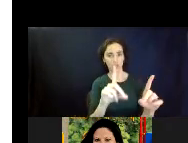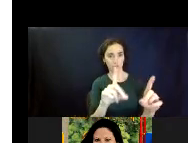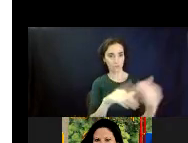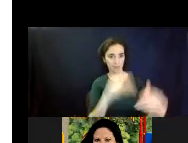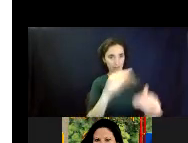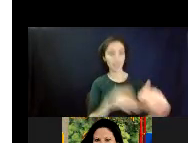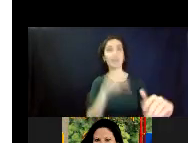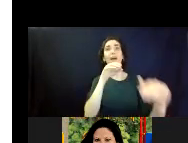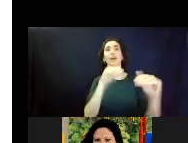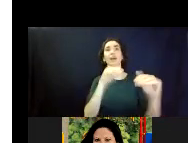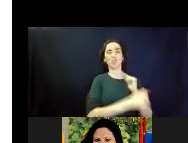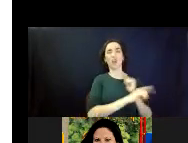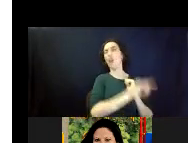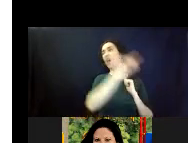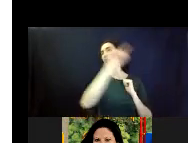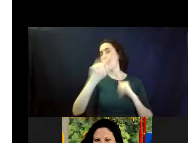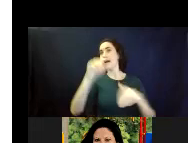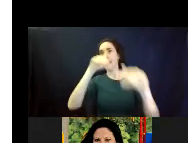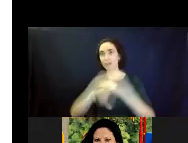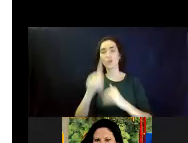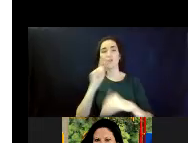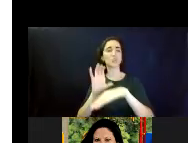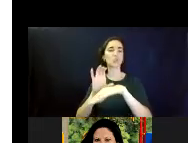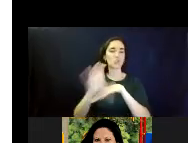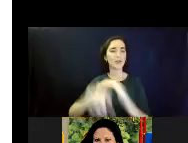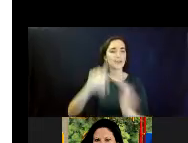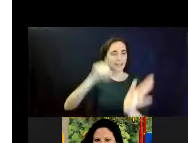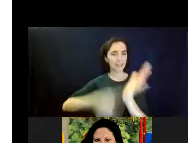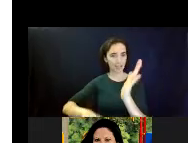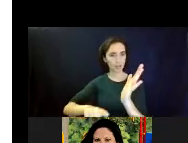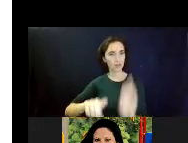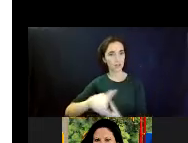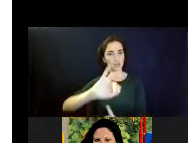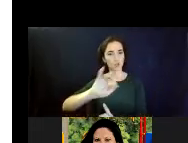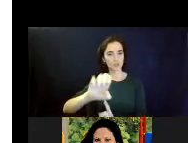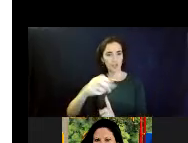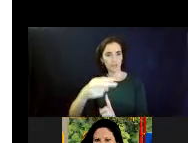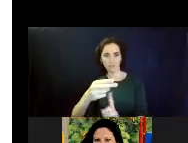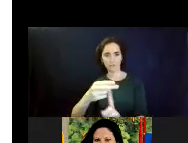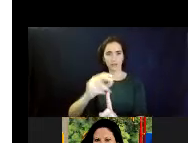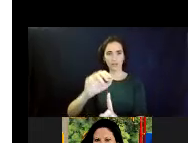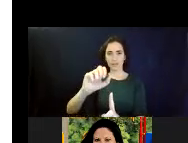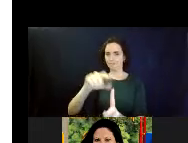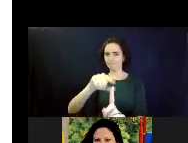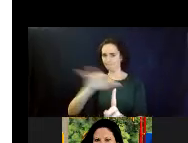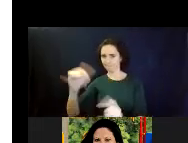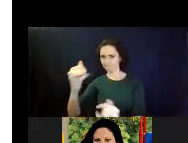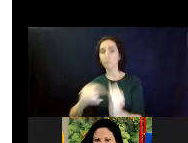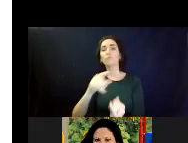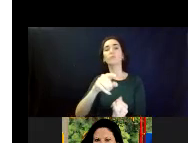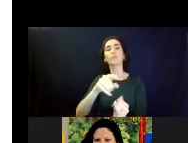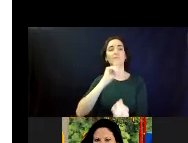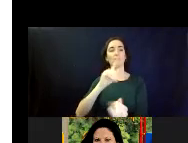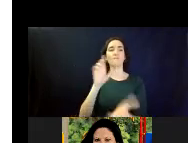pressure Hugh Secretary Joseph Califano into finally signing 504. The sit-ins weren't